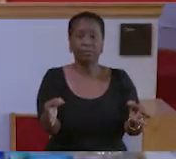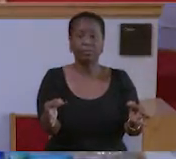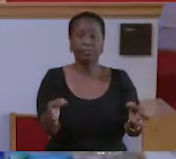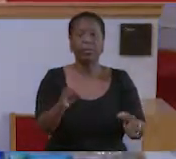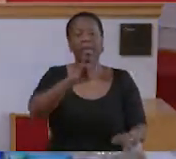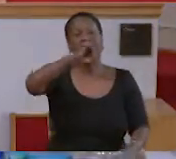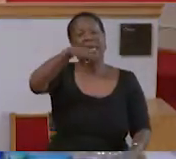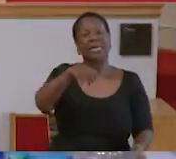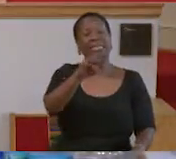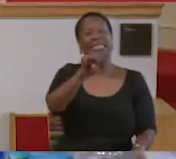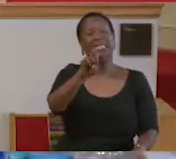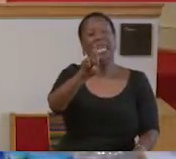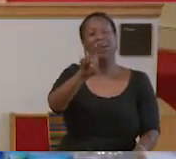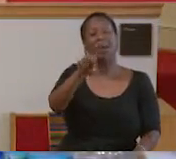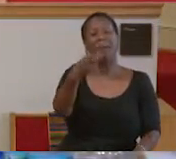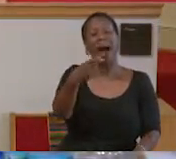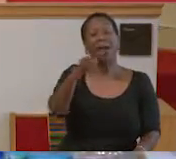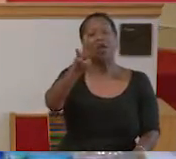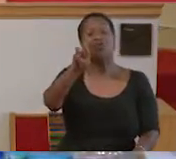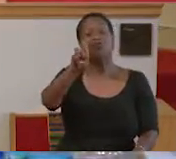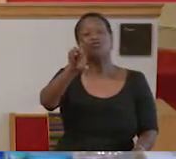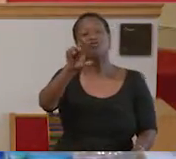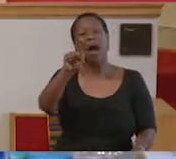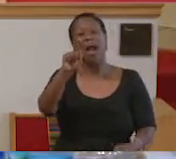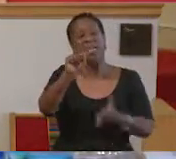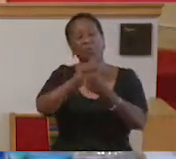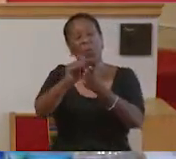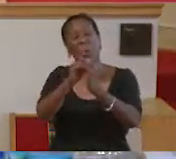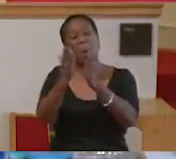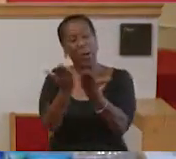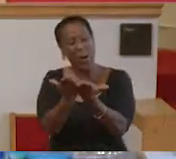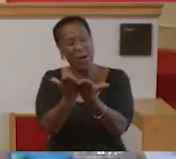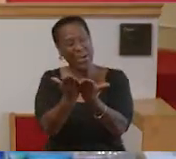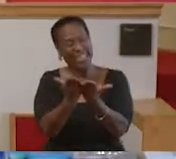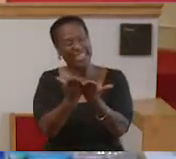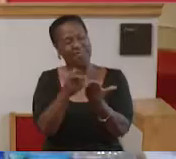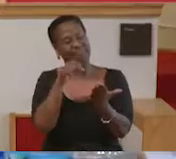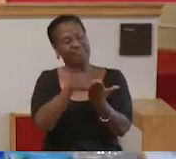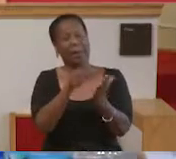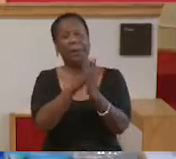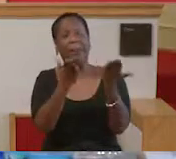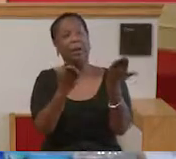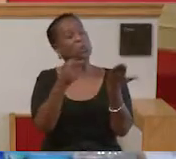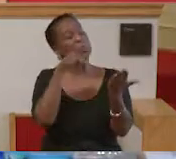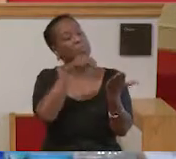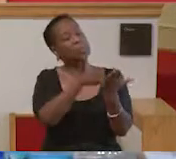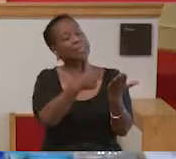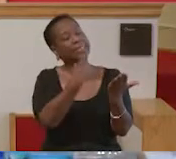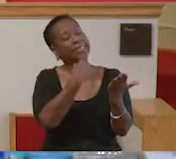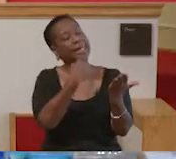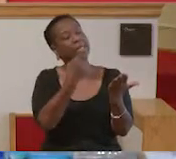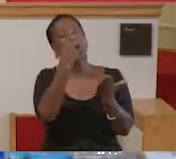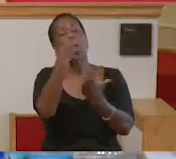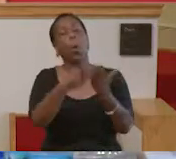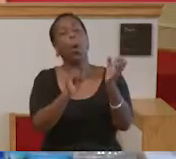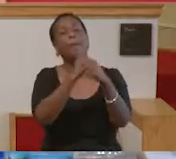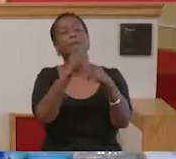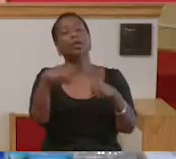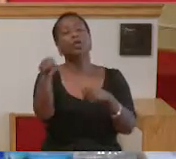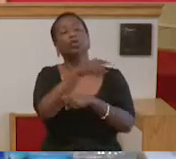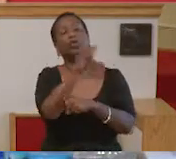Jeremiah Wright wrote a book a number of years ago that posed the interrogative, what makes you so